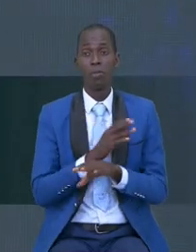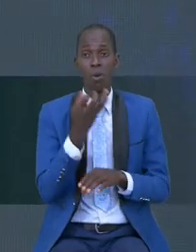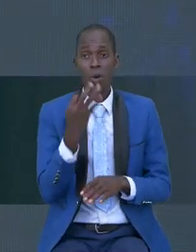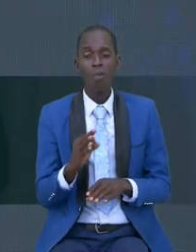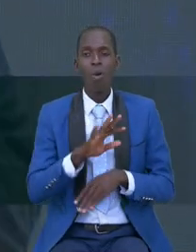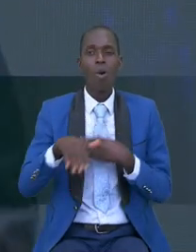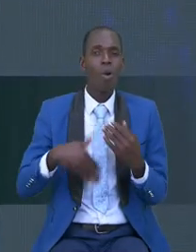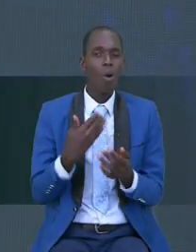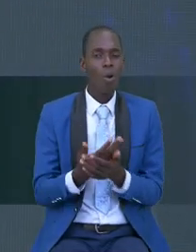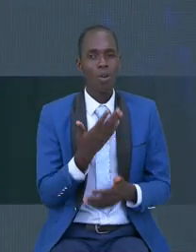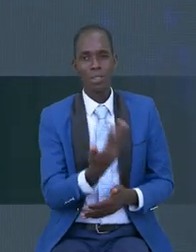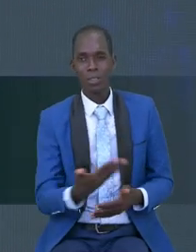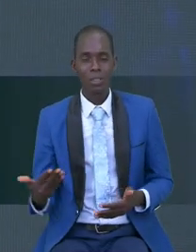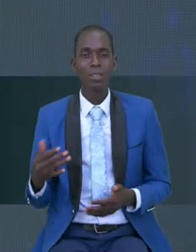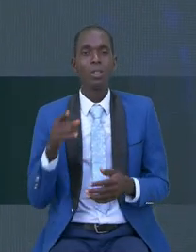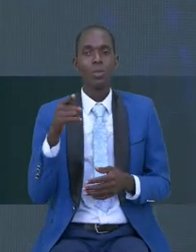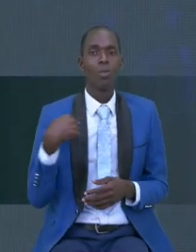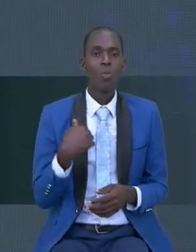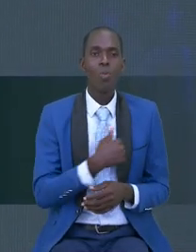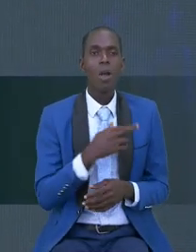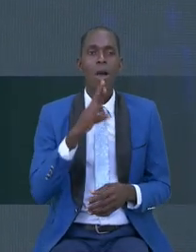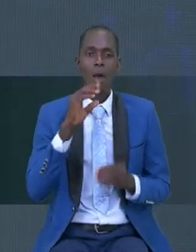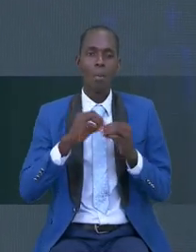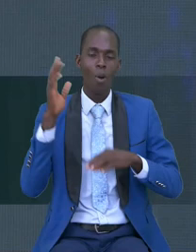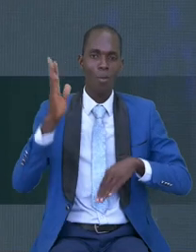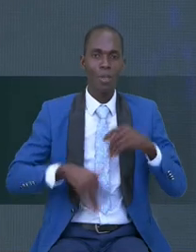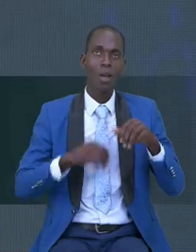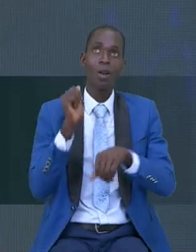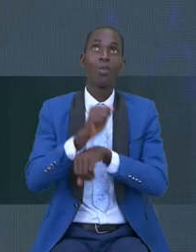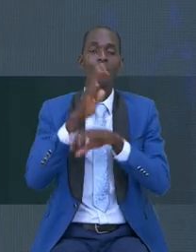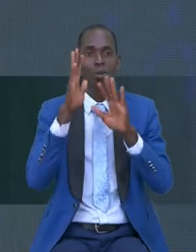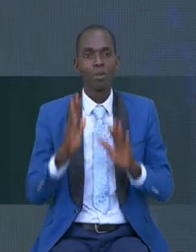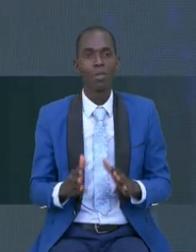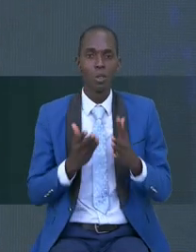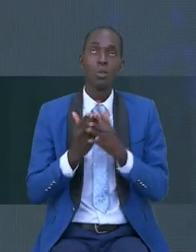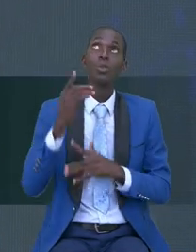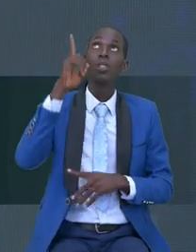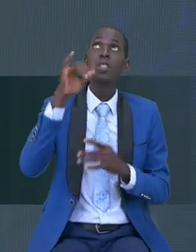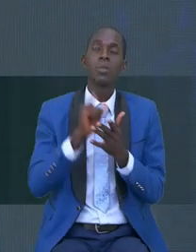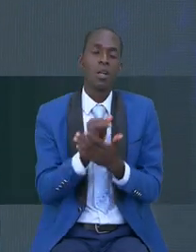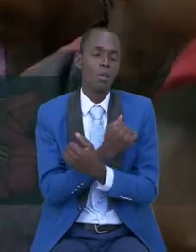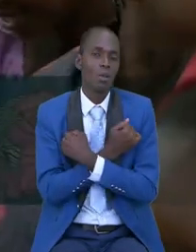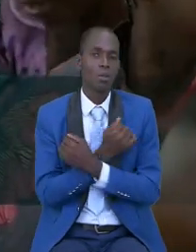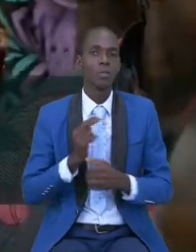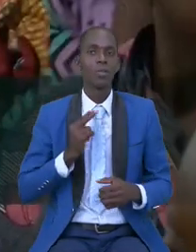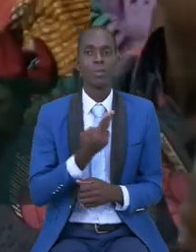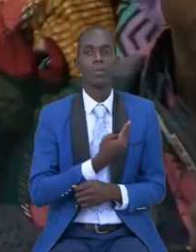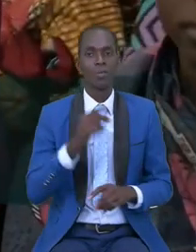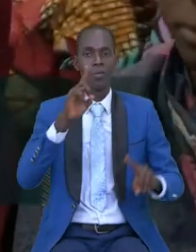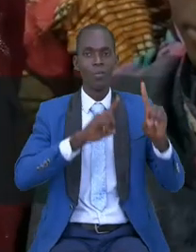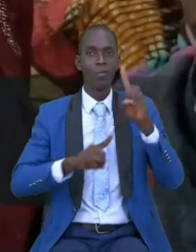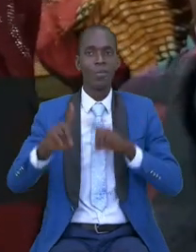things, we are more than conquerors through him that loved us. I